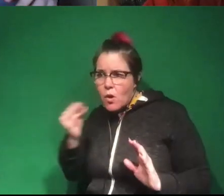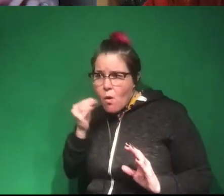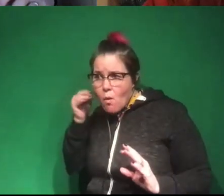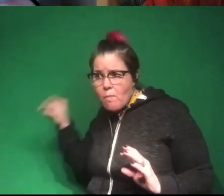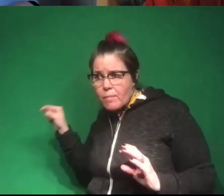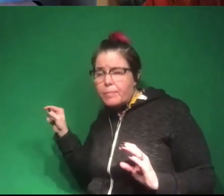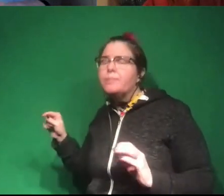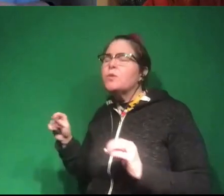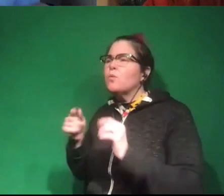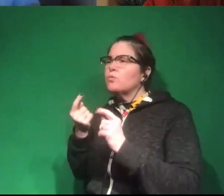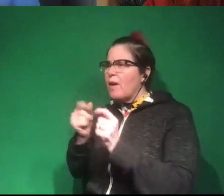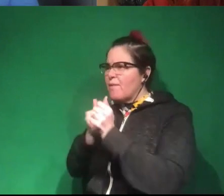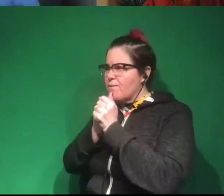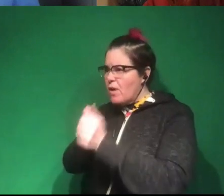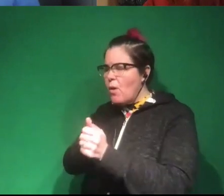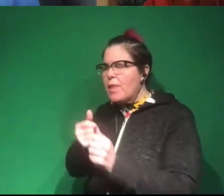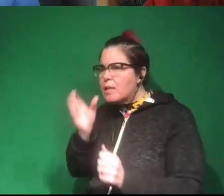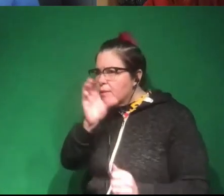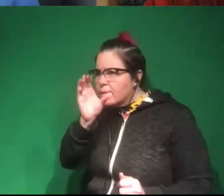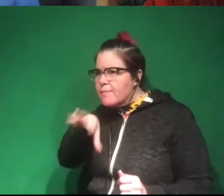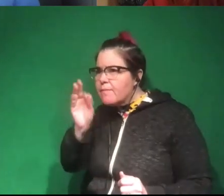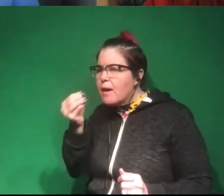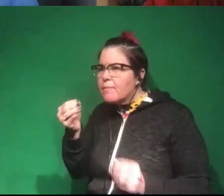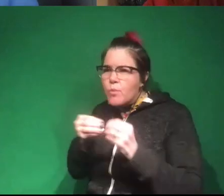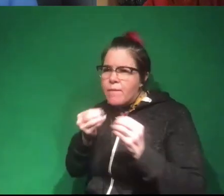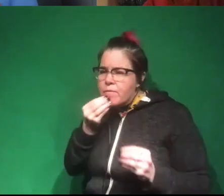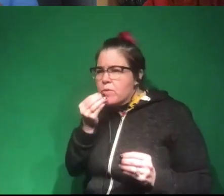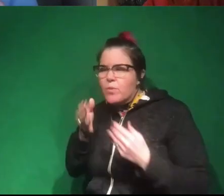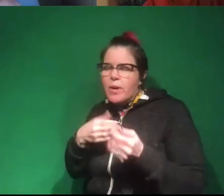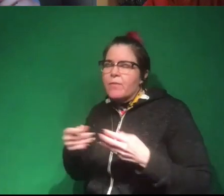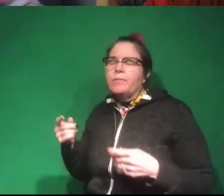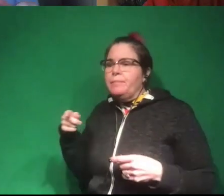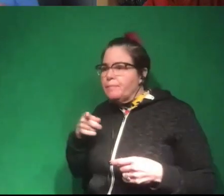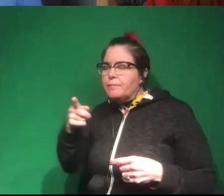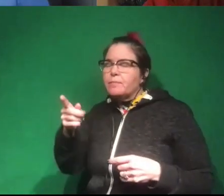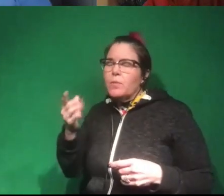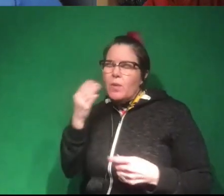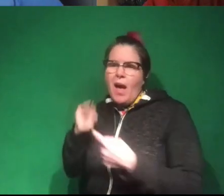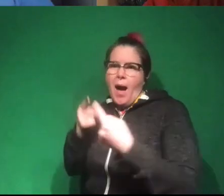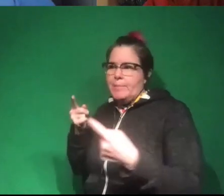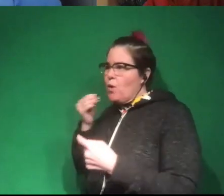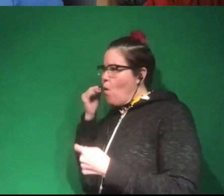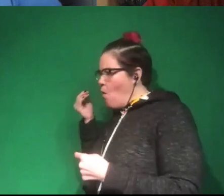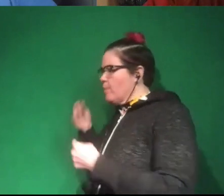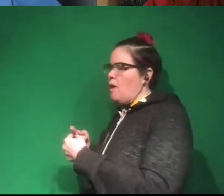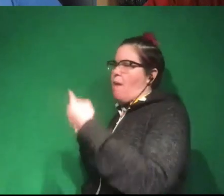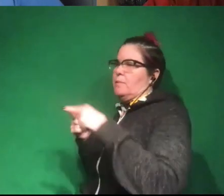trying to follow that in a foraging, trying to find more food or whatever, they will go in the opposite direction of their